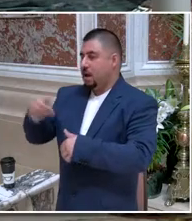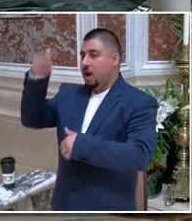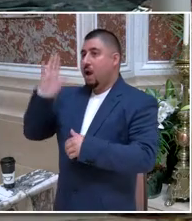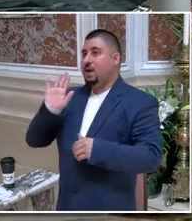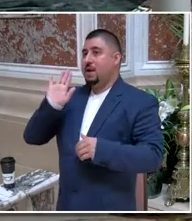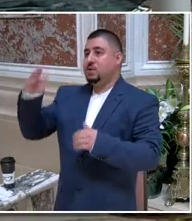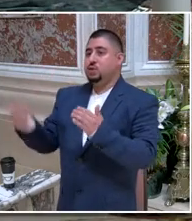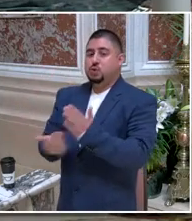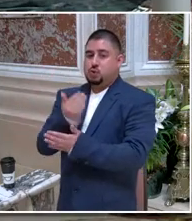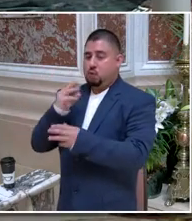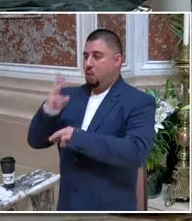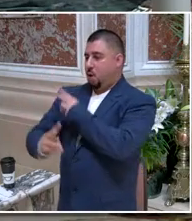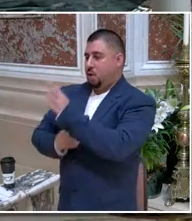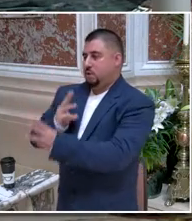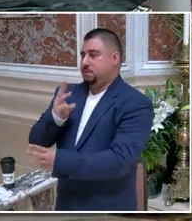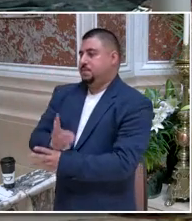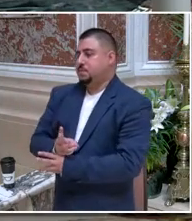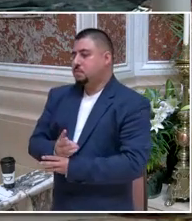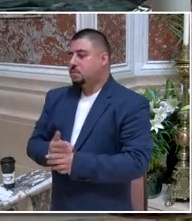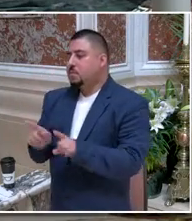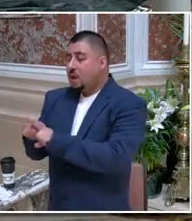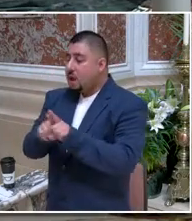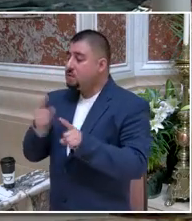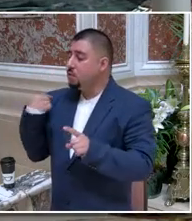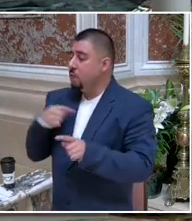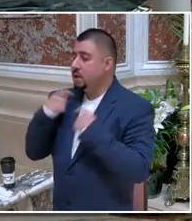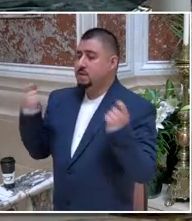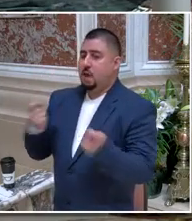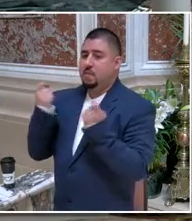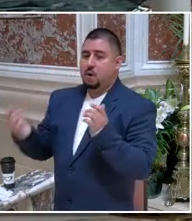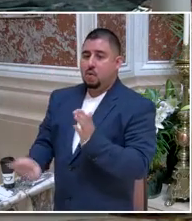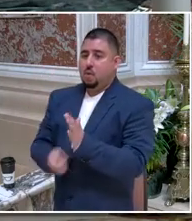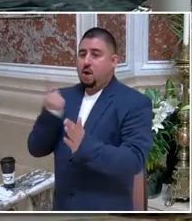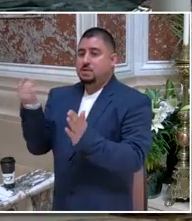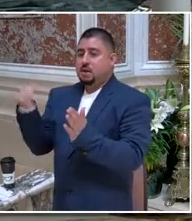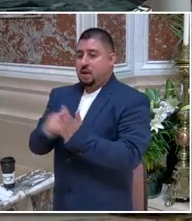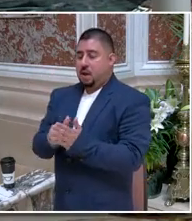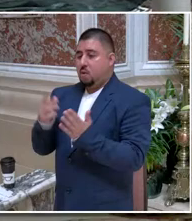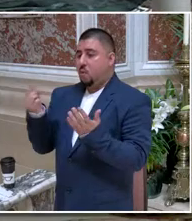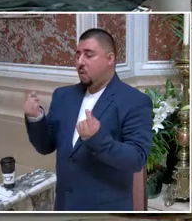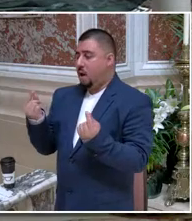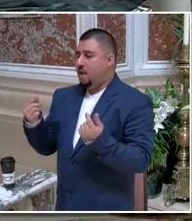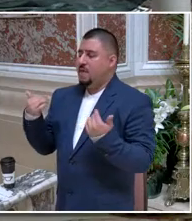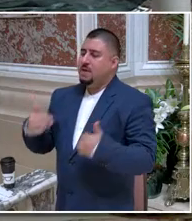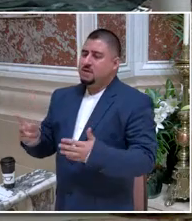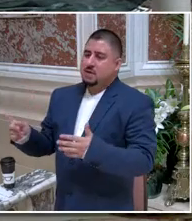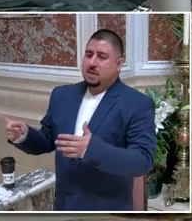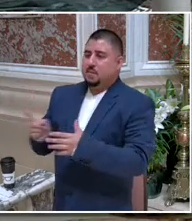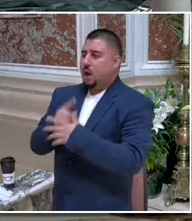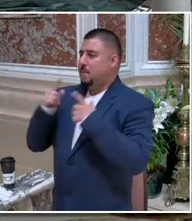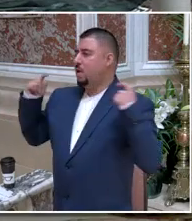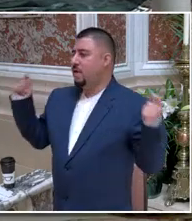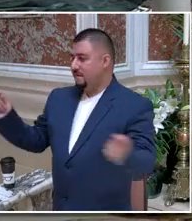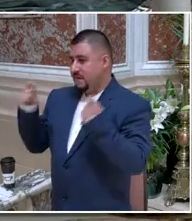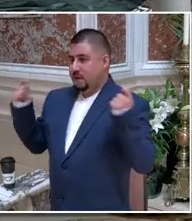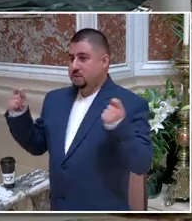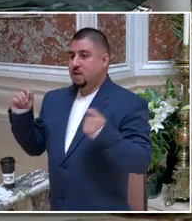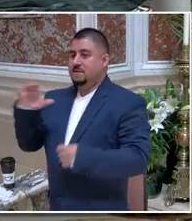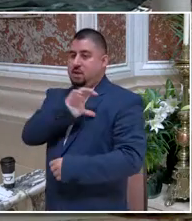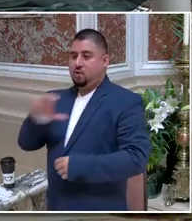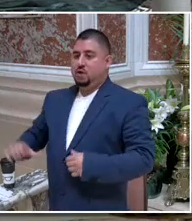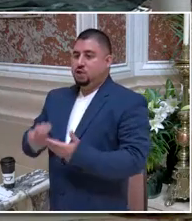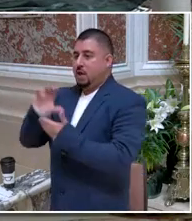new creation. As we celebrate once again this primary feast of the